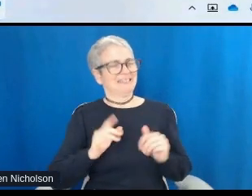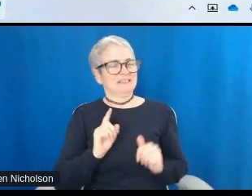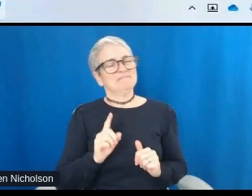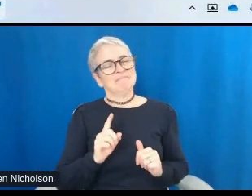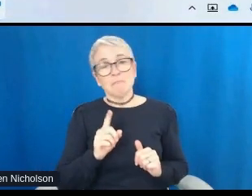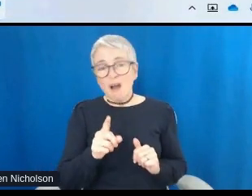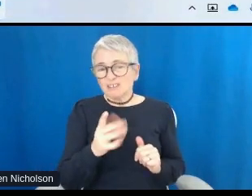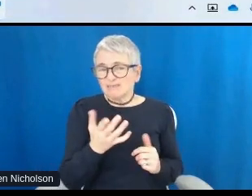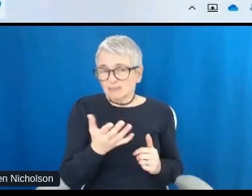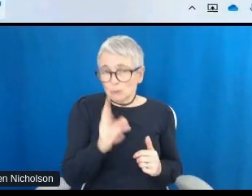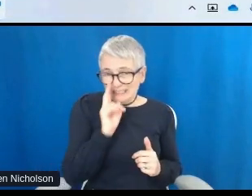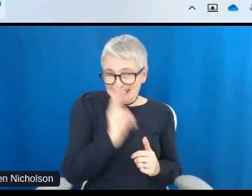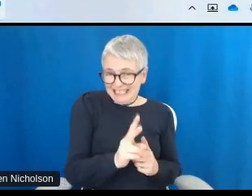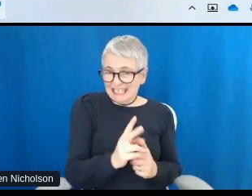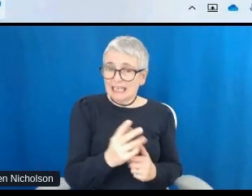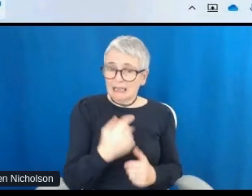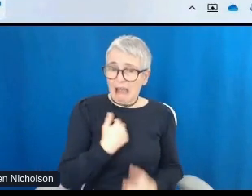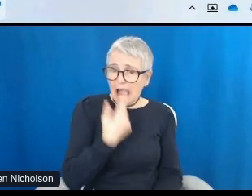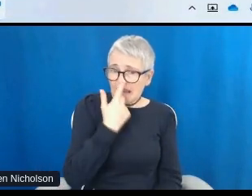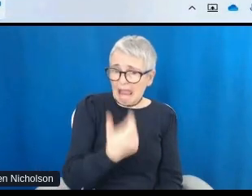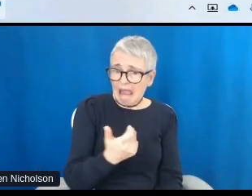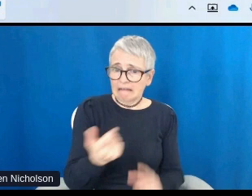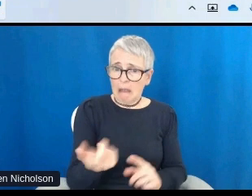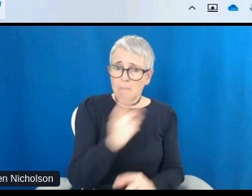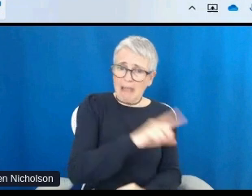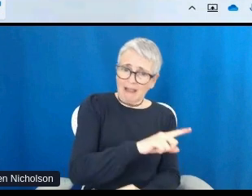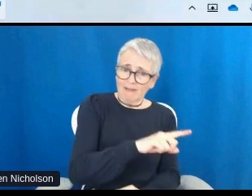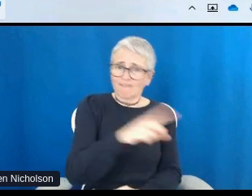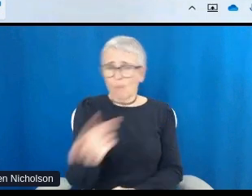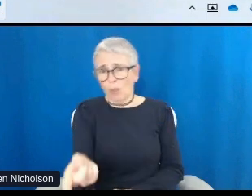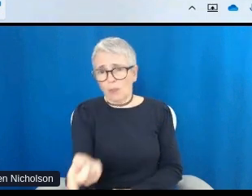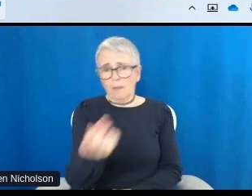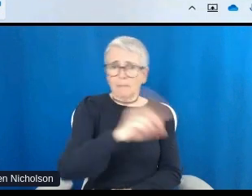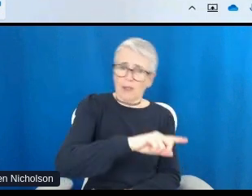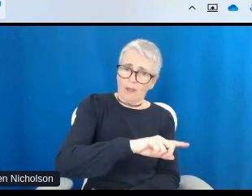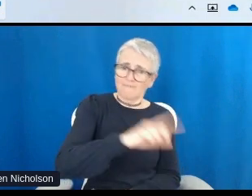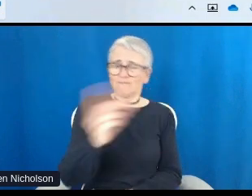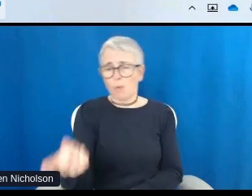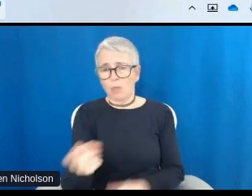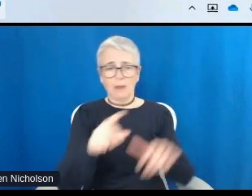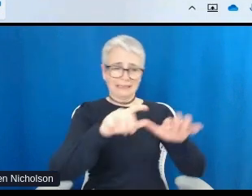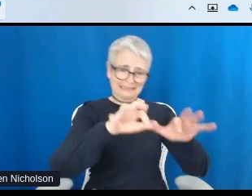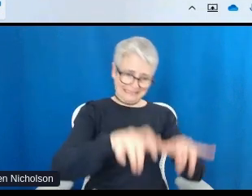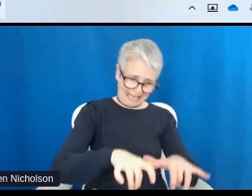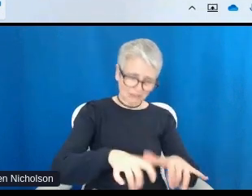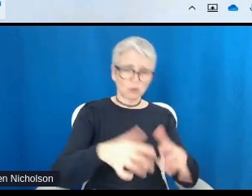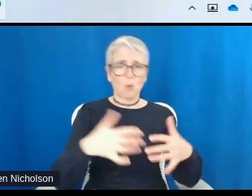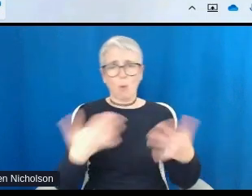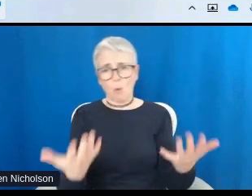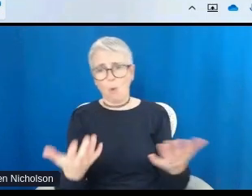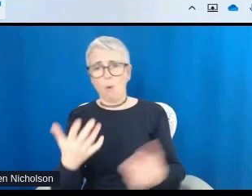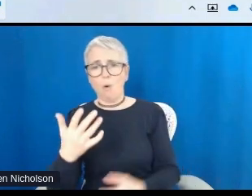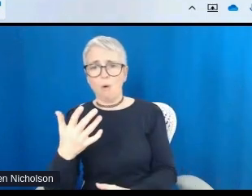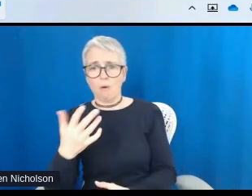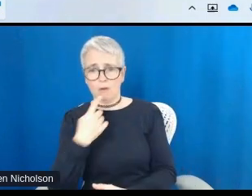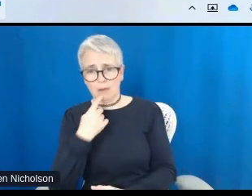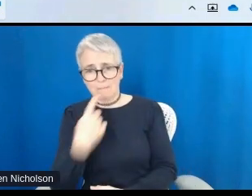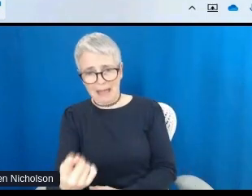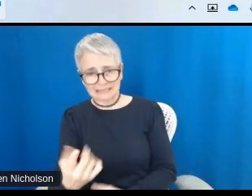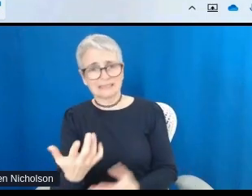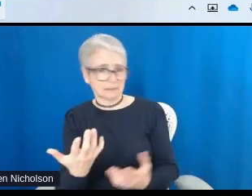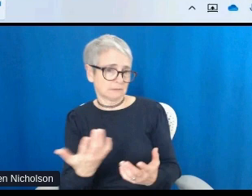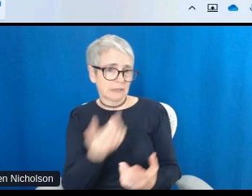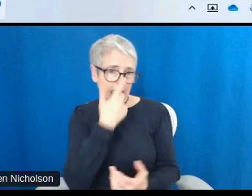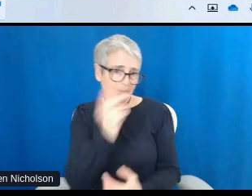there that basically what I was able to do is jump back and forth between command mode and dictation mode to control my device with